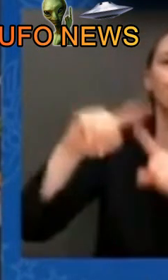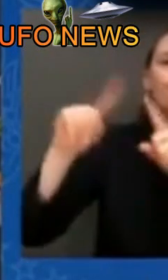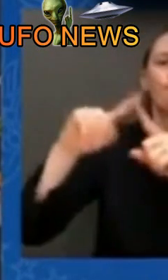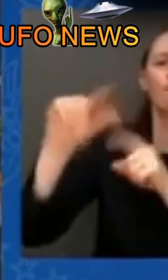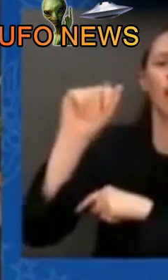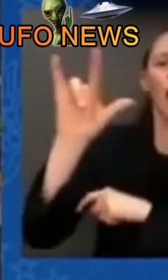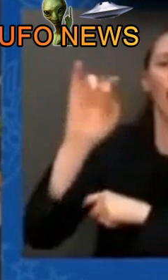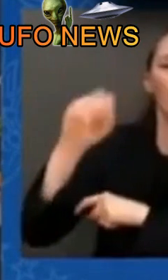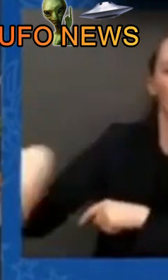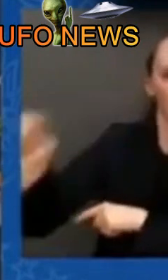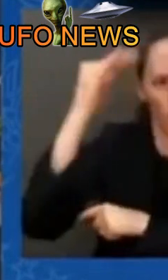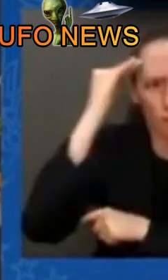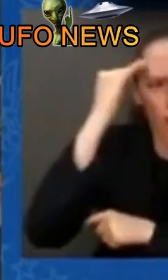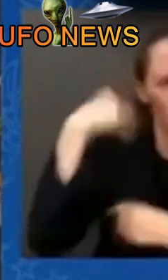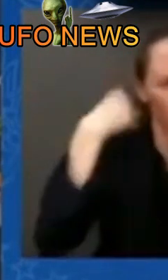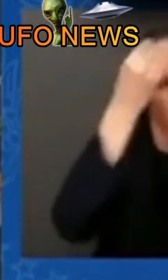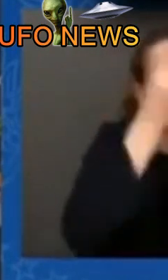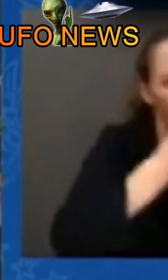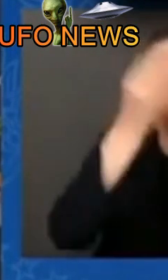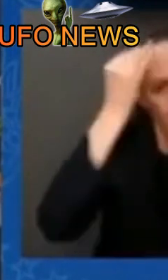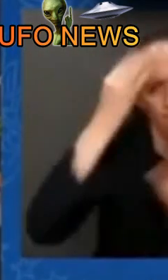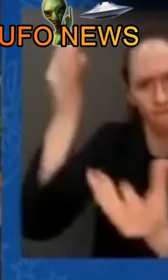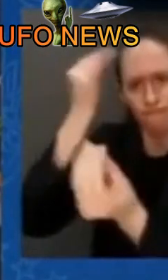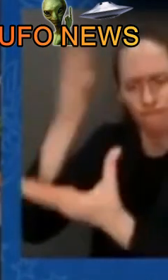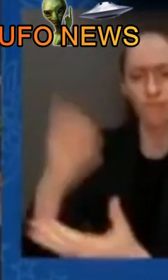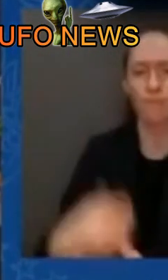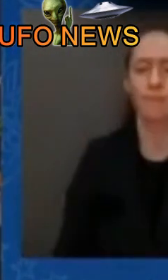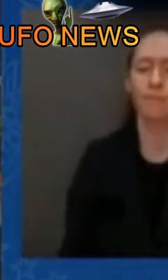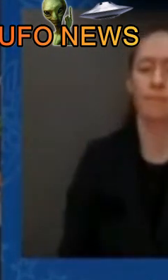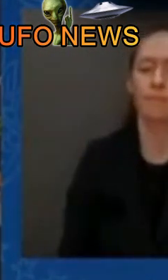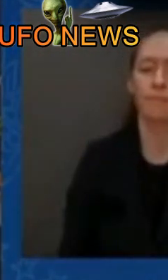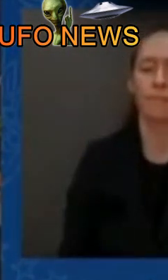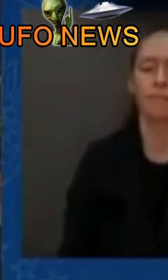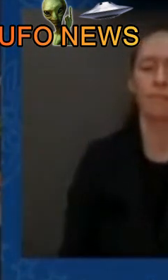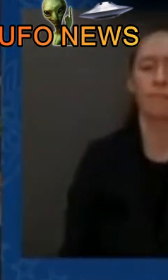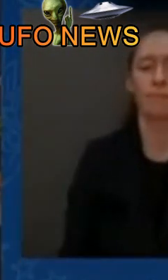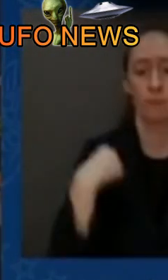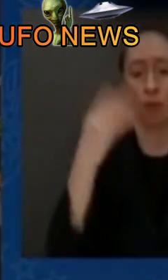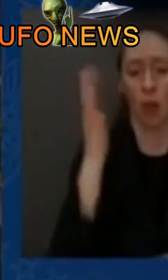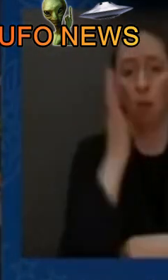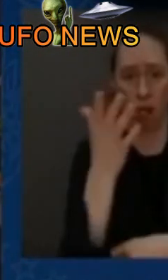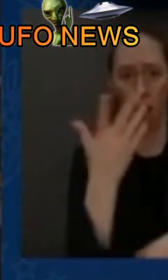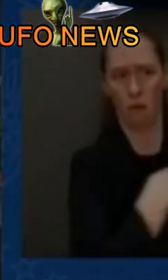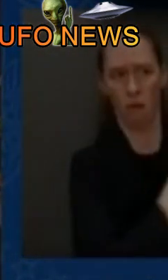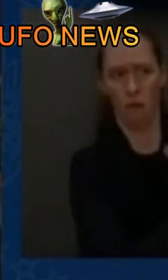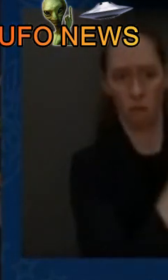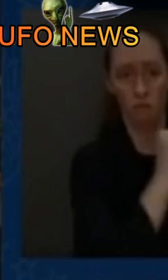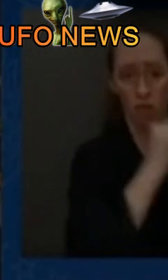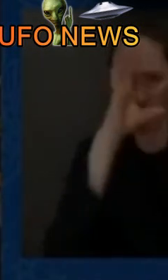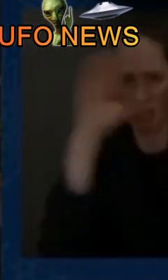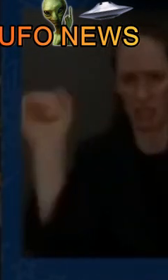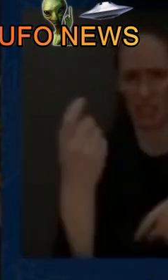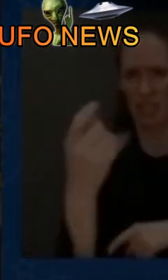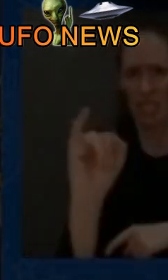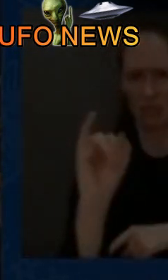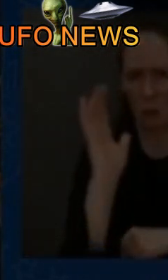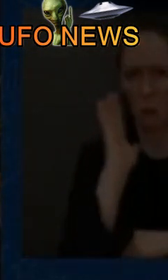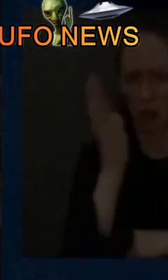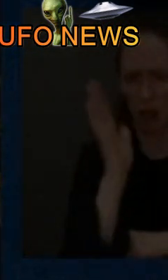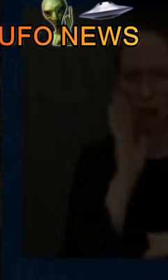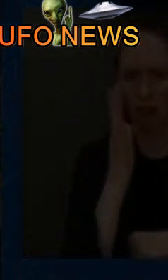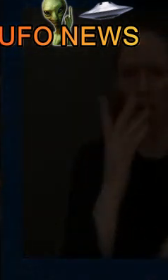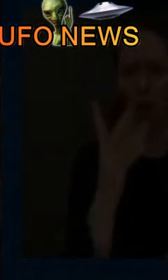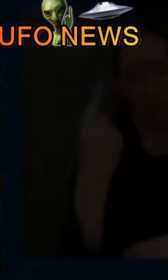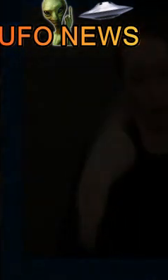Xi, and I hope we are going to get to the bottom of this, but I make no apologies for taking down that balloon. Thank you very